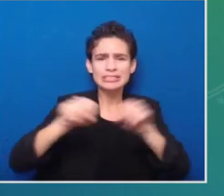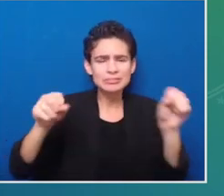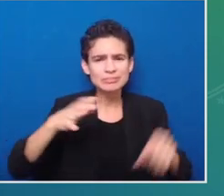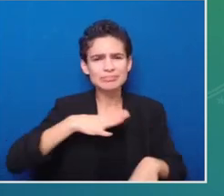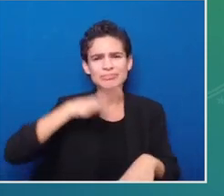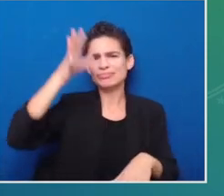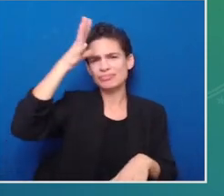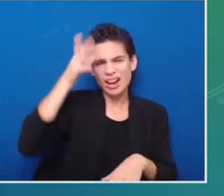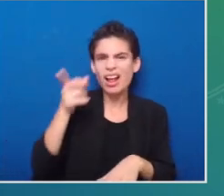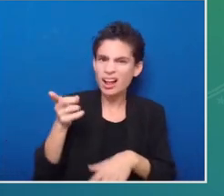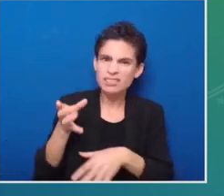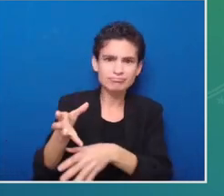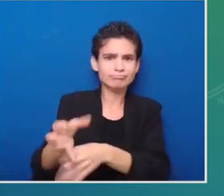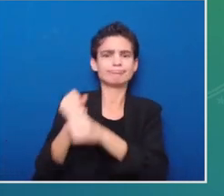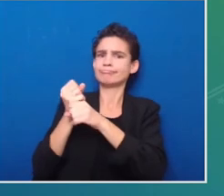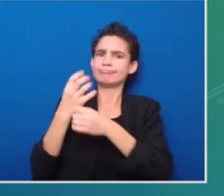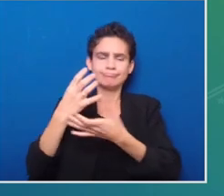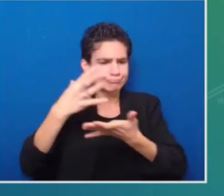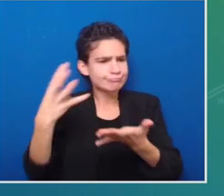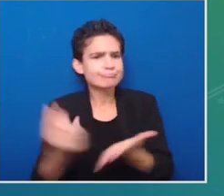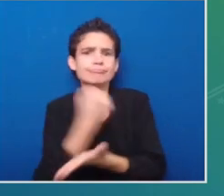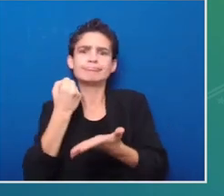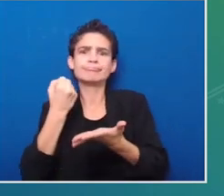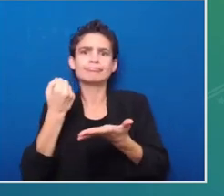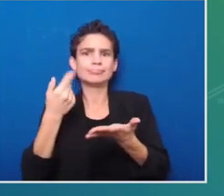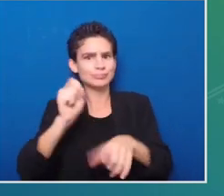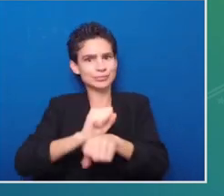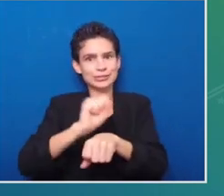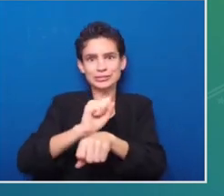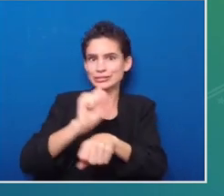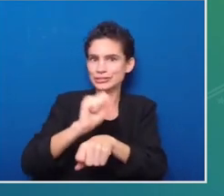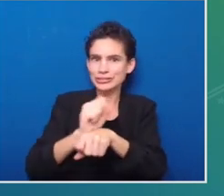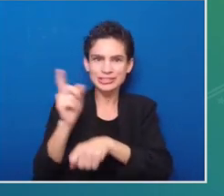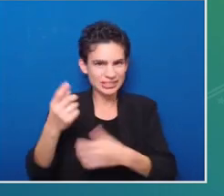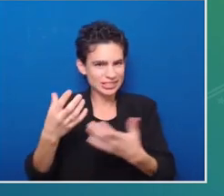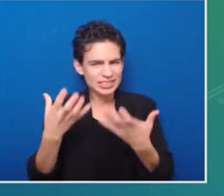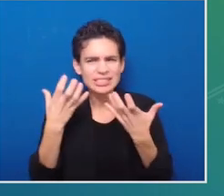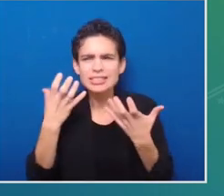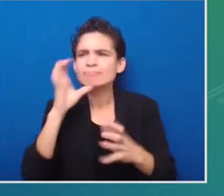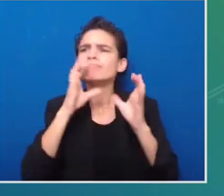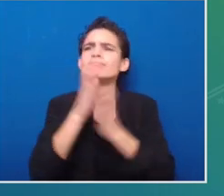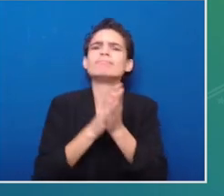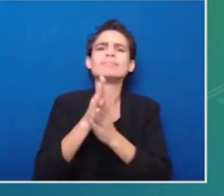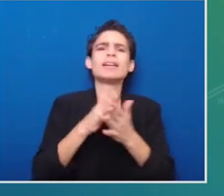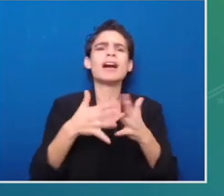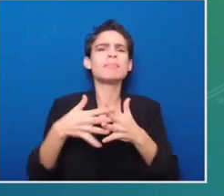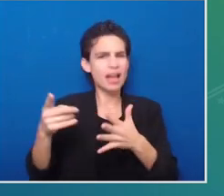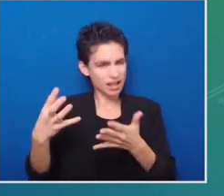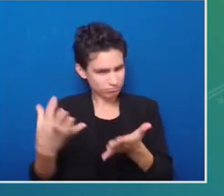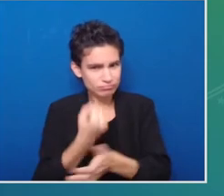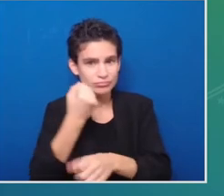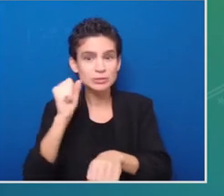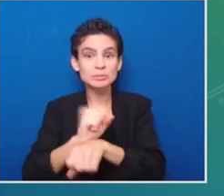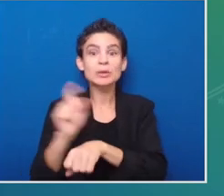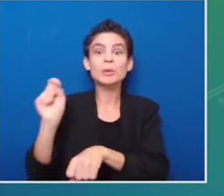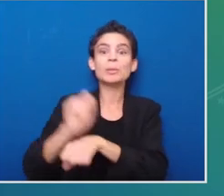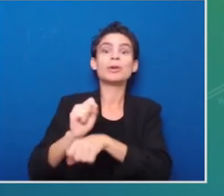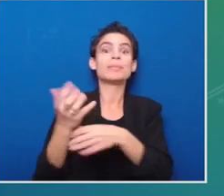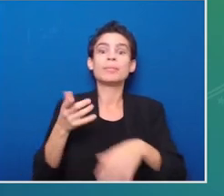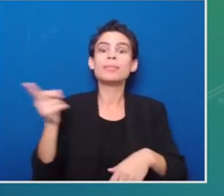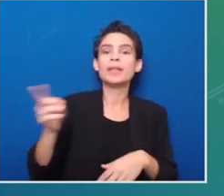father got the fair chance that he was looking for in America. He had started out